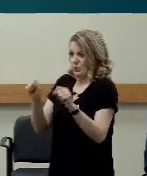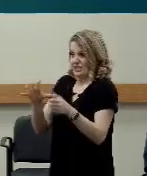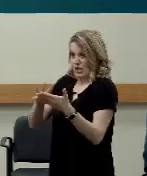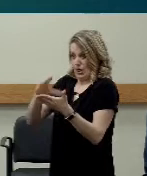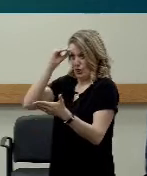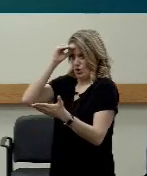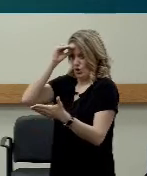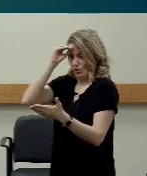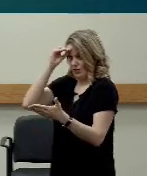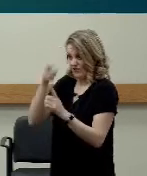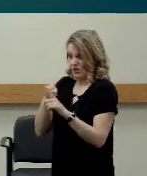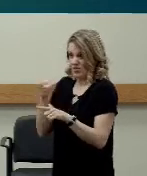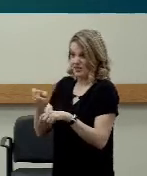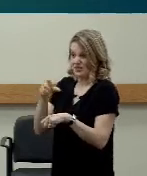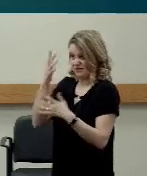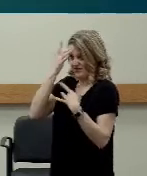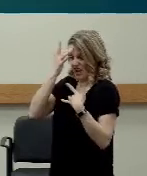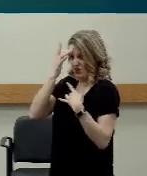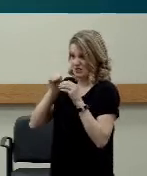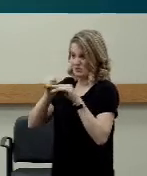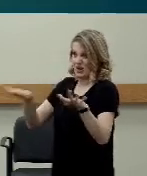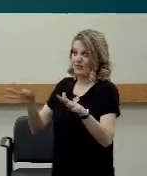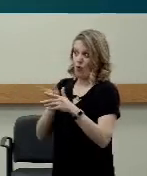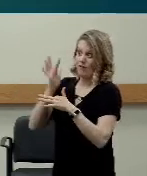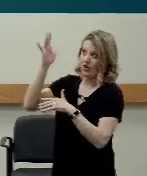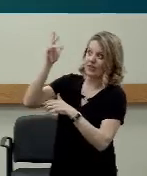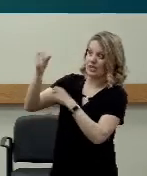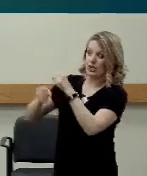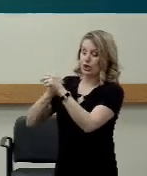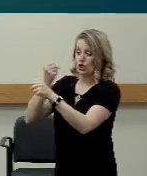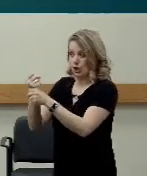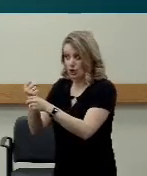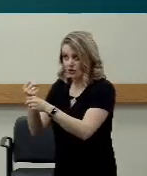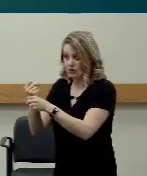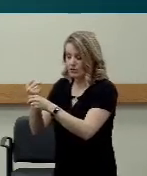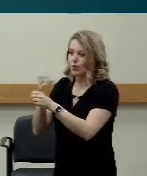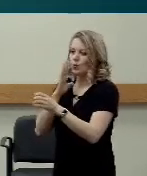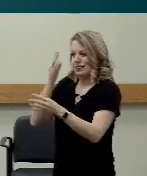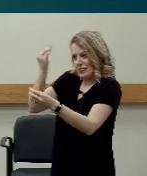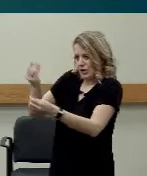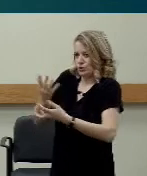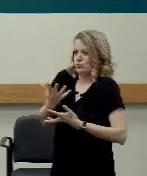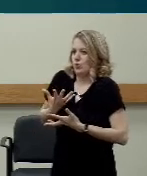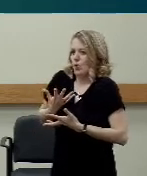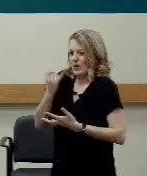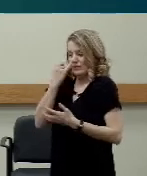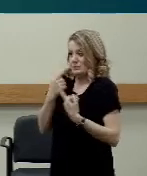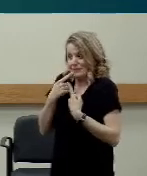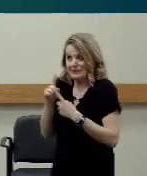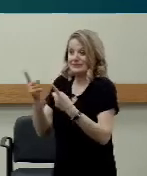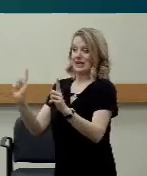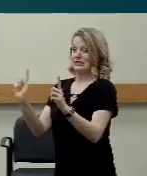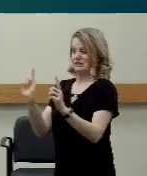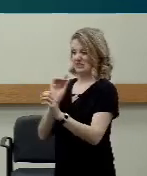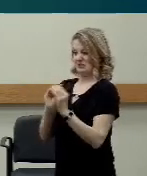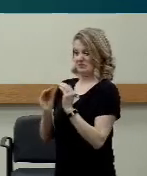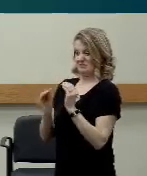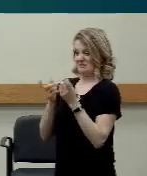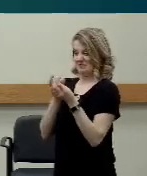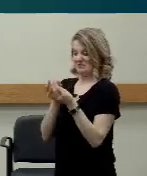year, and that'll be the best time to judge whether we've done a good job or a poor job trying to mitigate it.